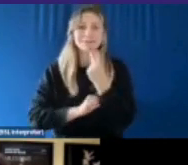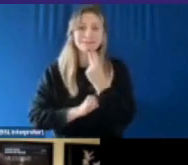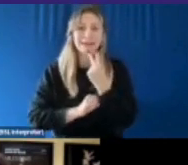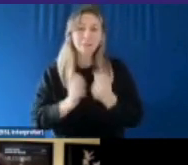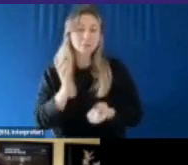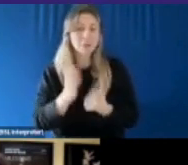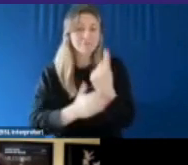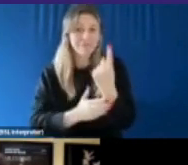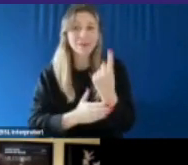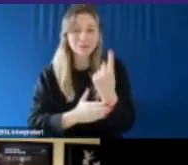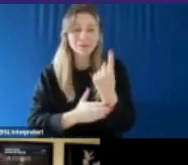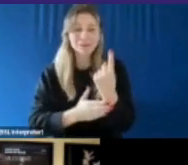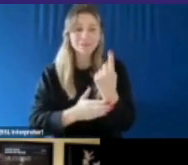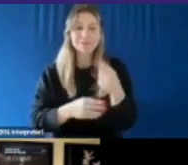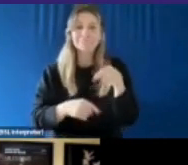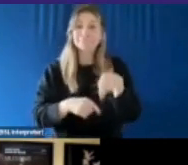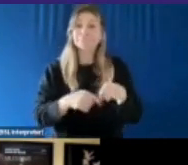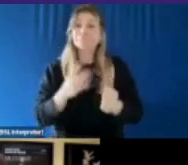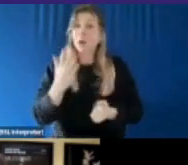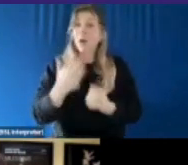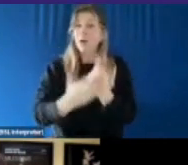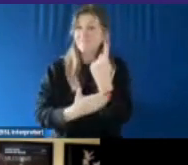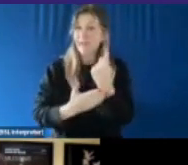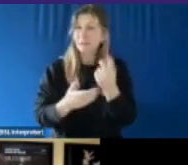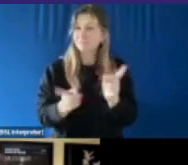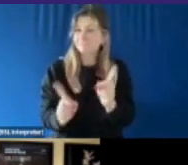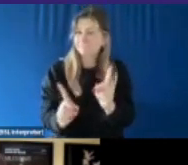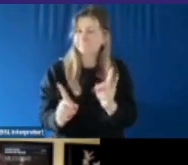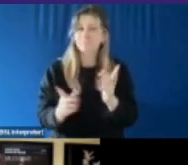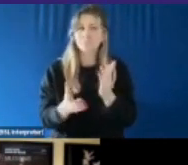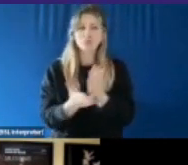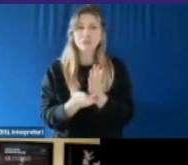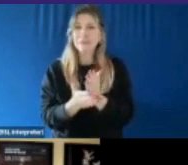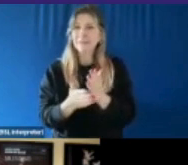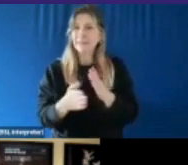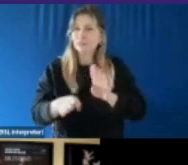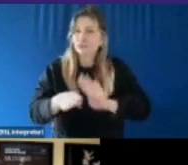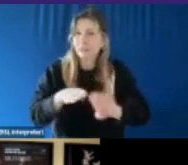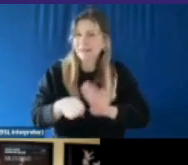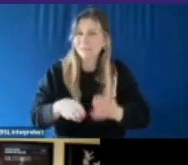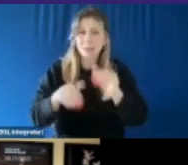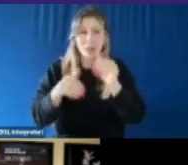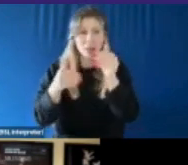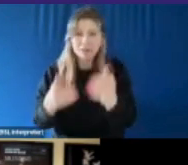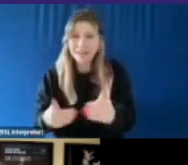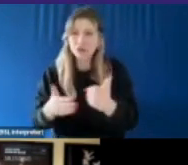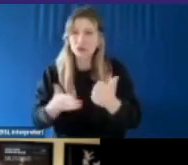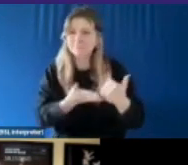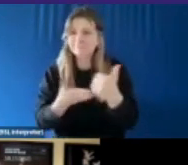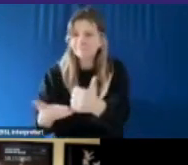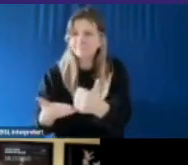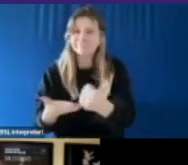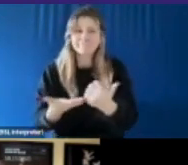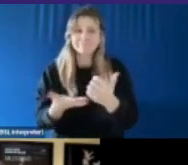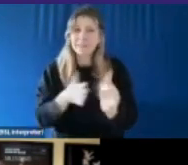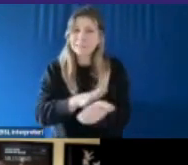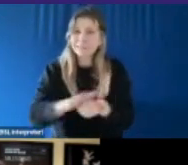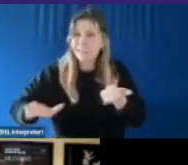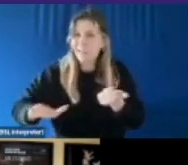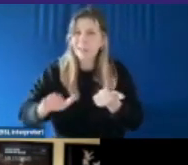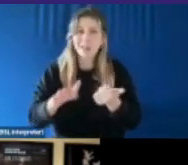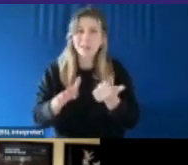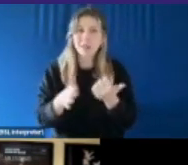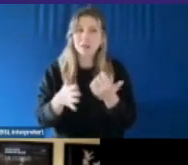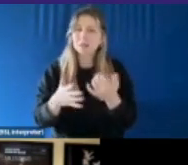are intended to be practical sessions that help you build skills, develop your practice, and solve issues. This session